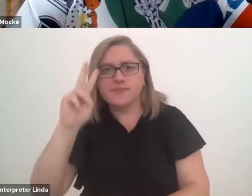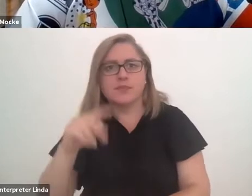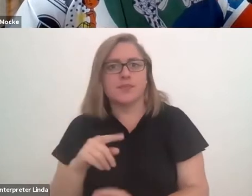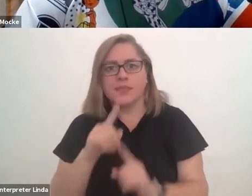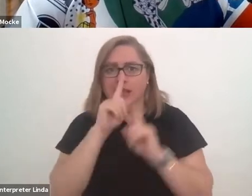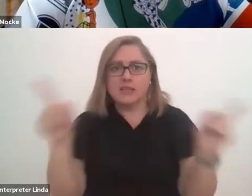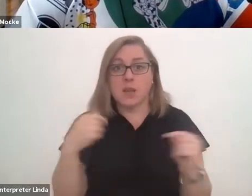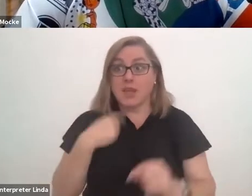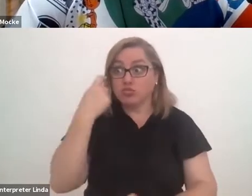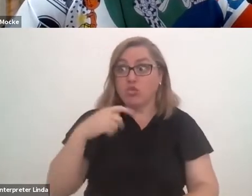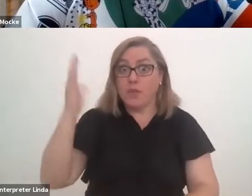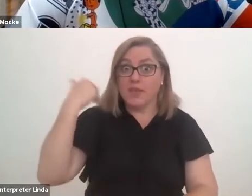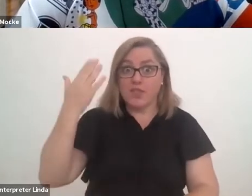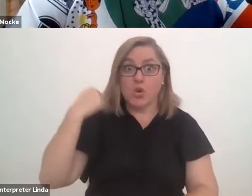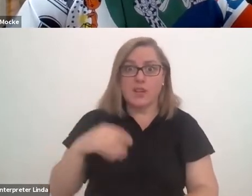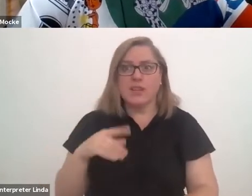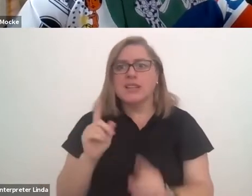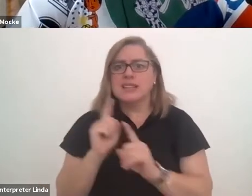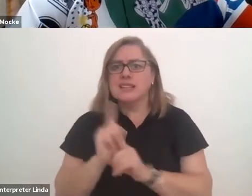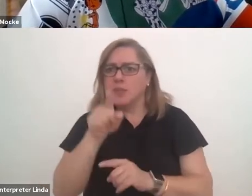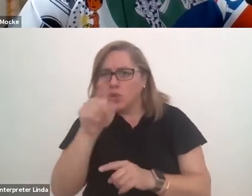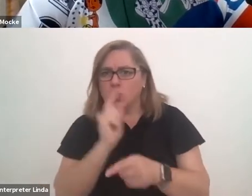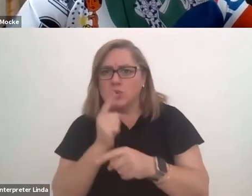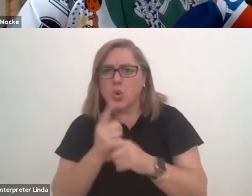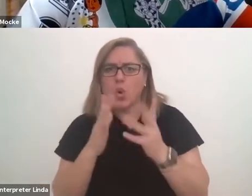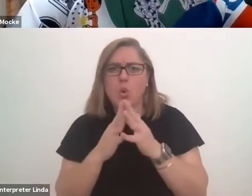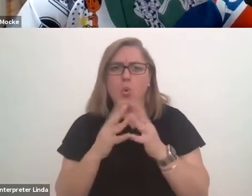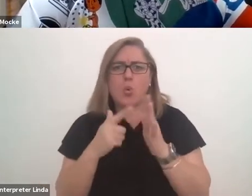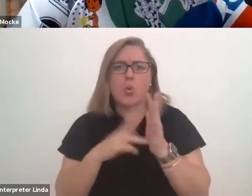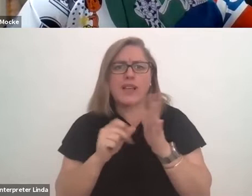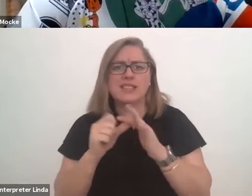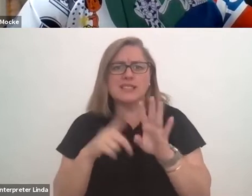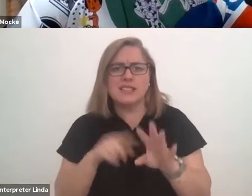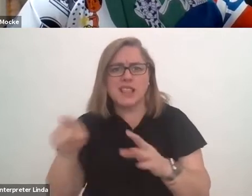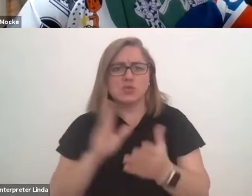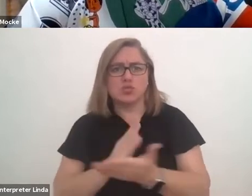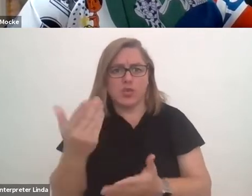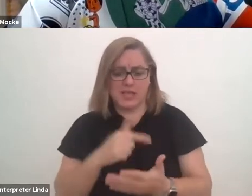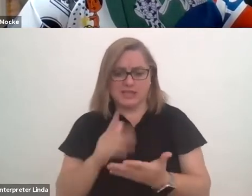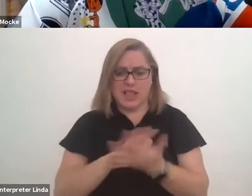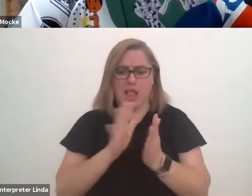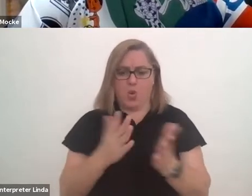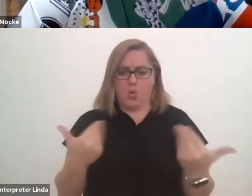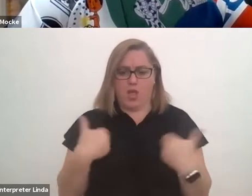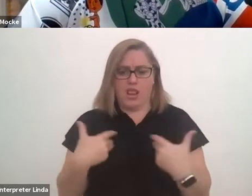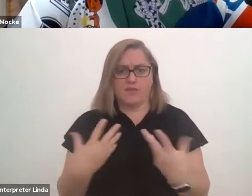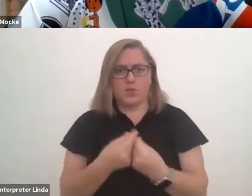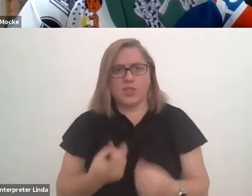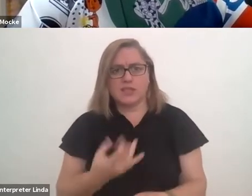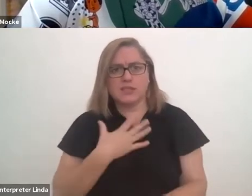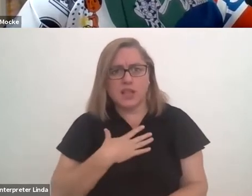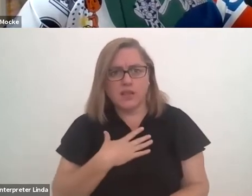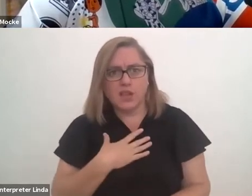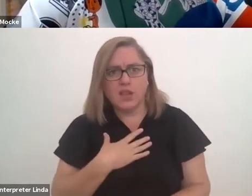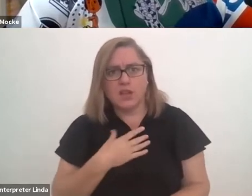And going back to what you said, Wendy, about truth, that's how I live with myself. That's how I'm still here after living